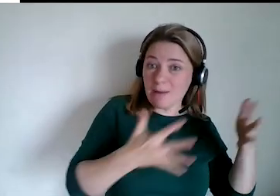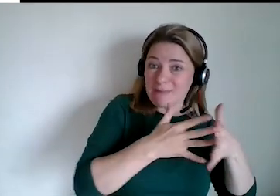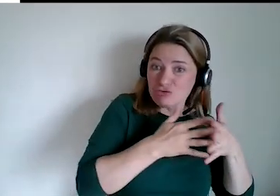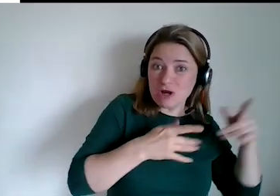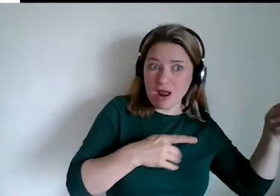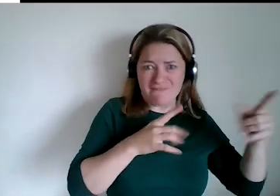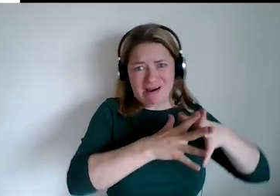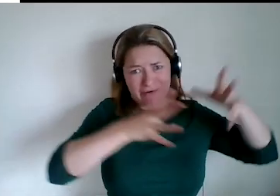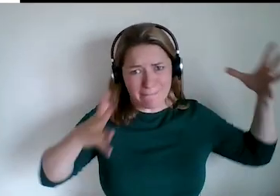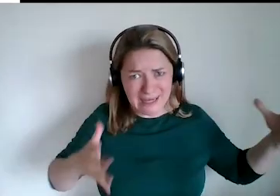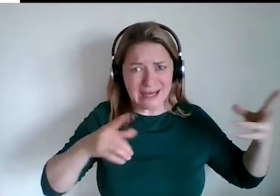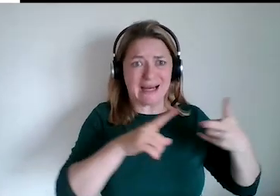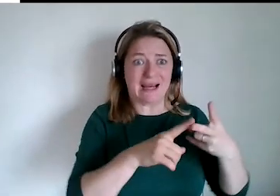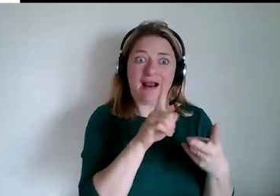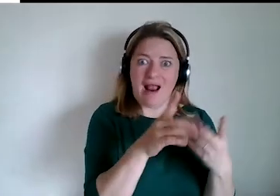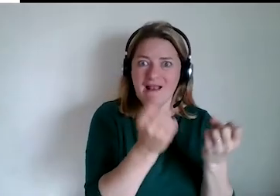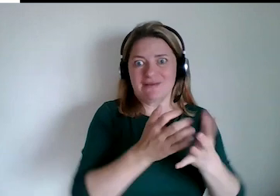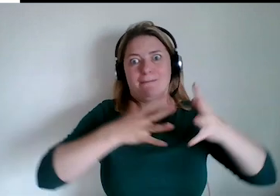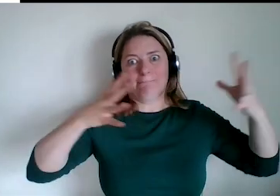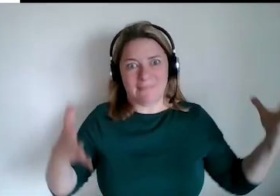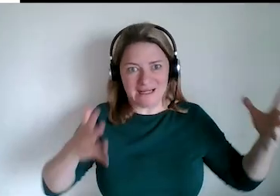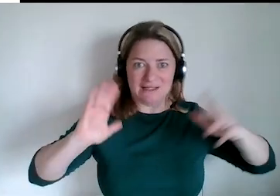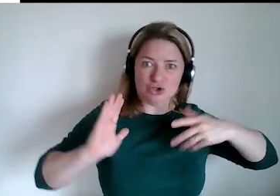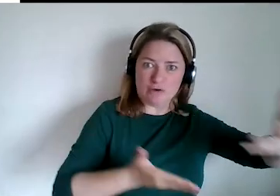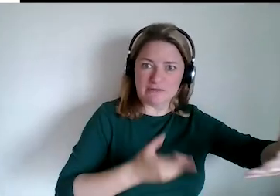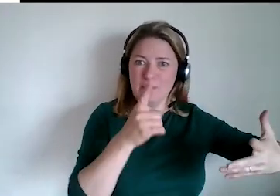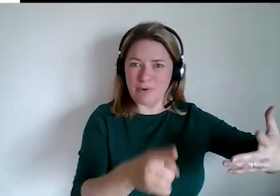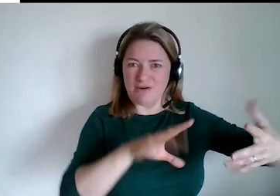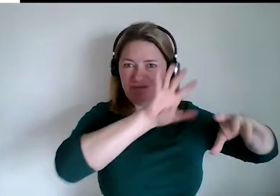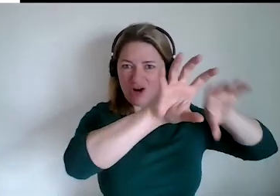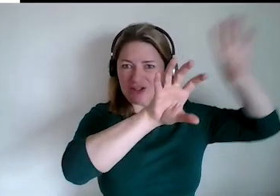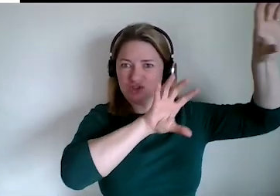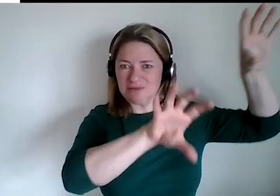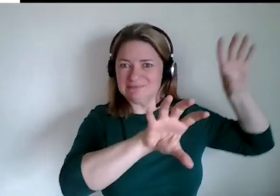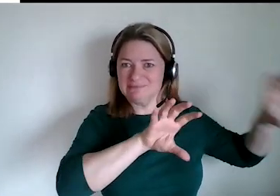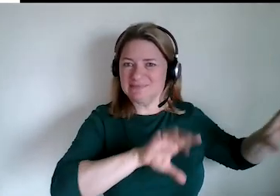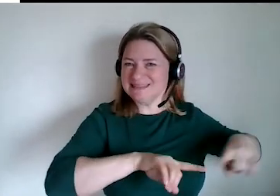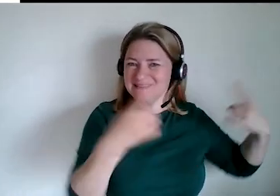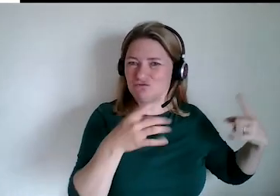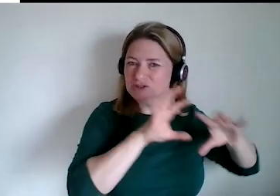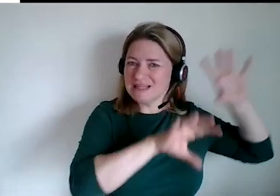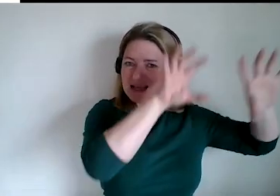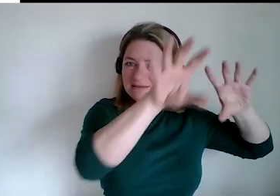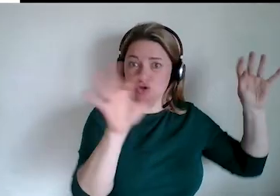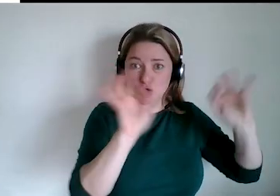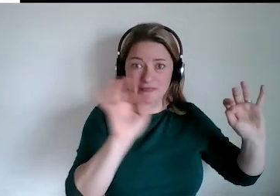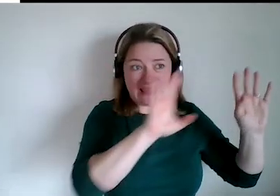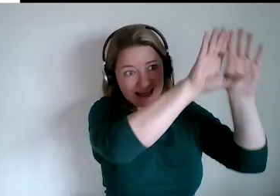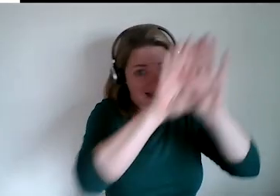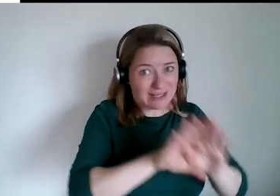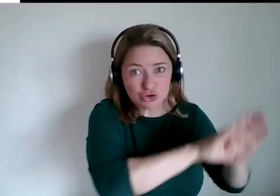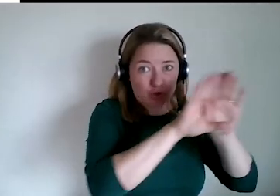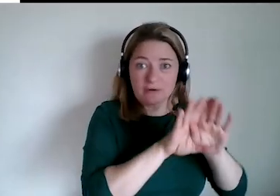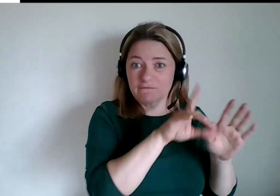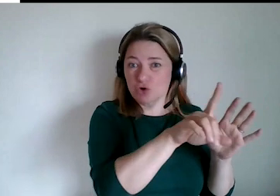fractured education systems, and it doesn't bring it all together like we do. So collectively, we could have a breakthrough, and that's where we